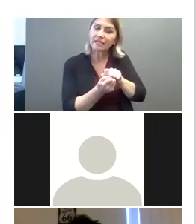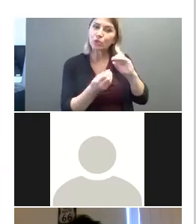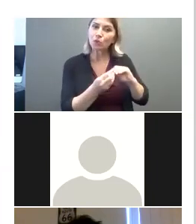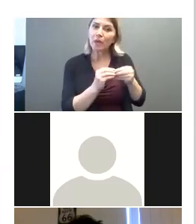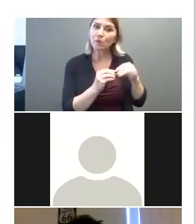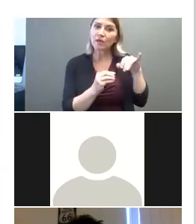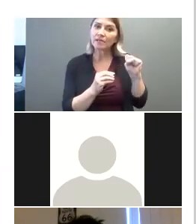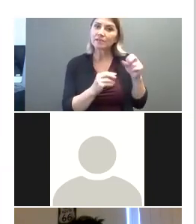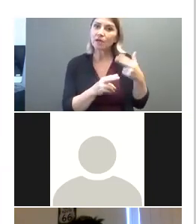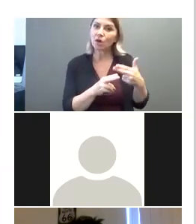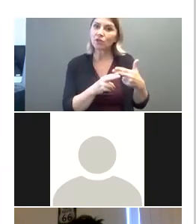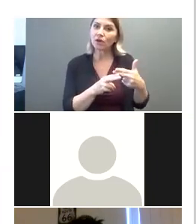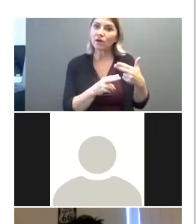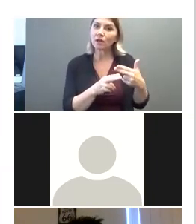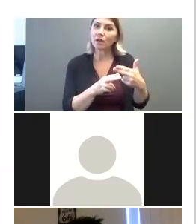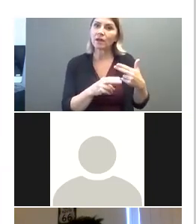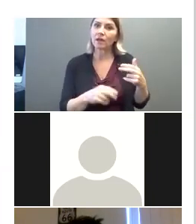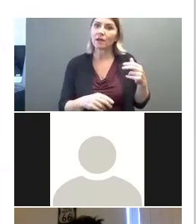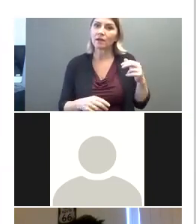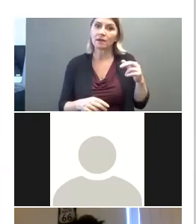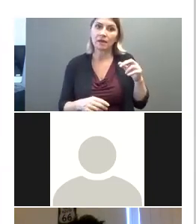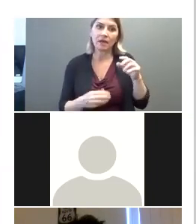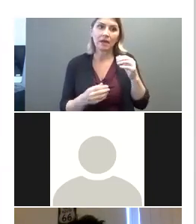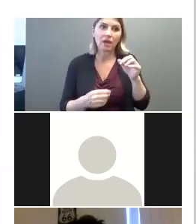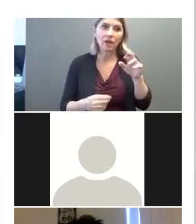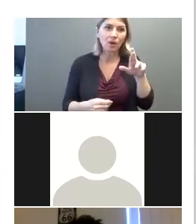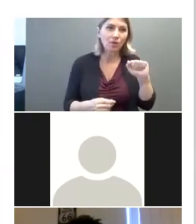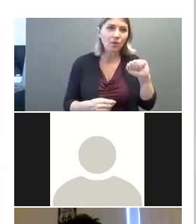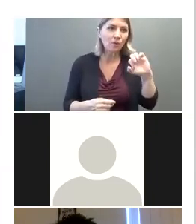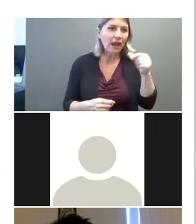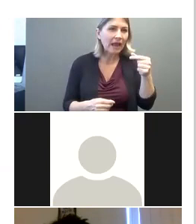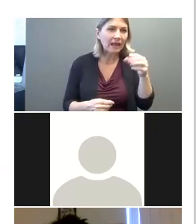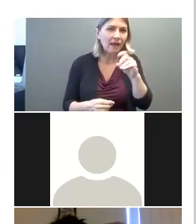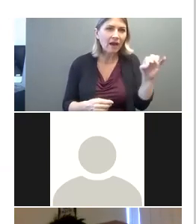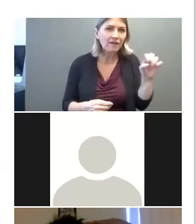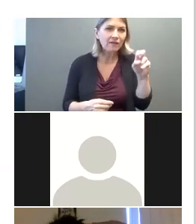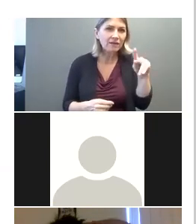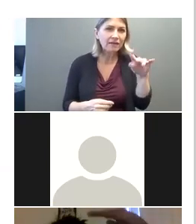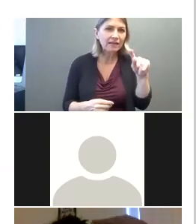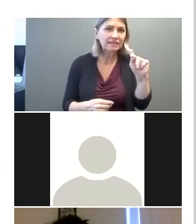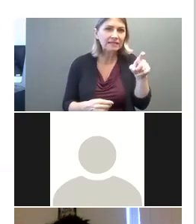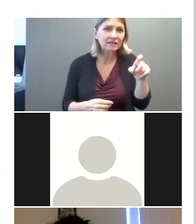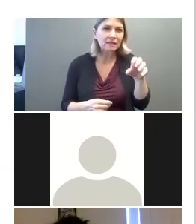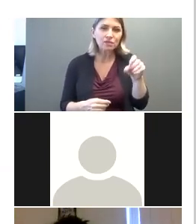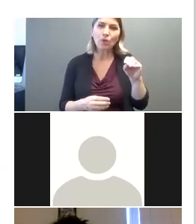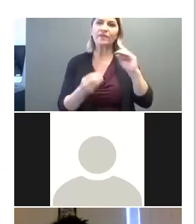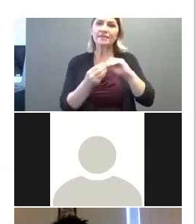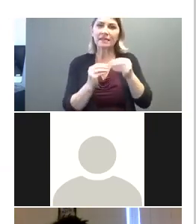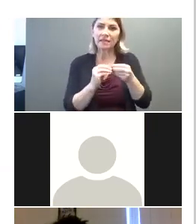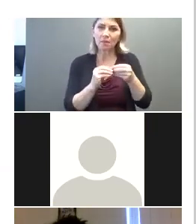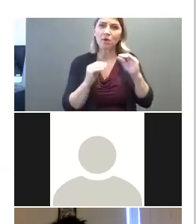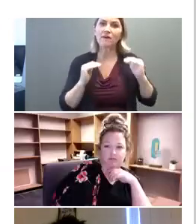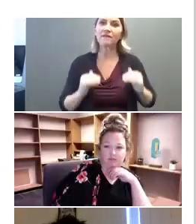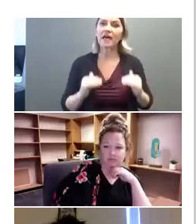is called the rank of a vertex. It is essentially the number of